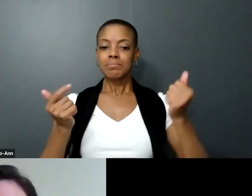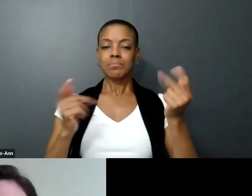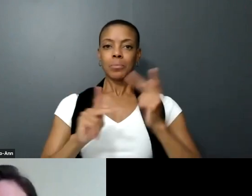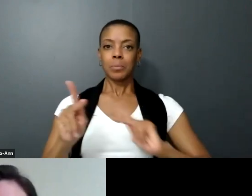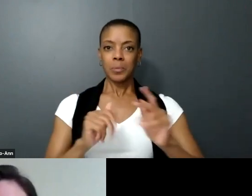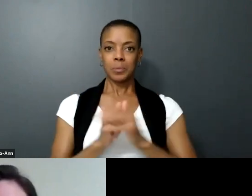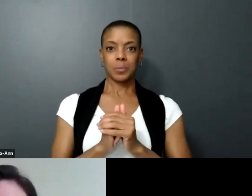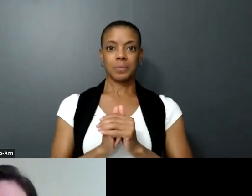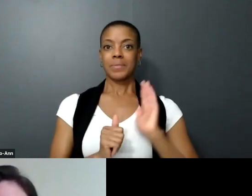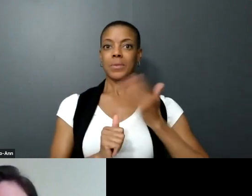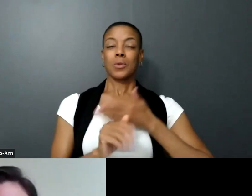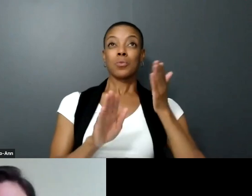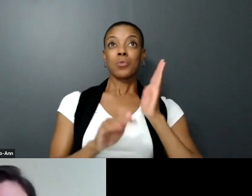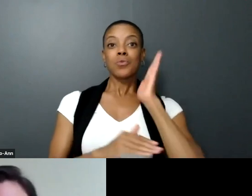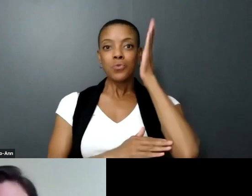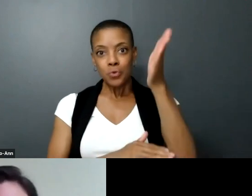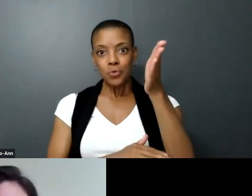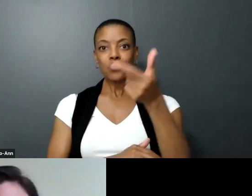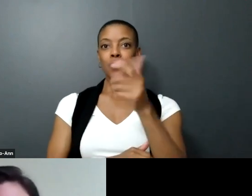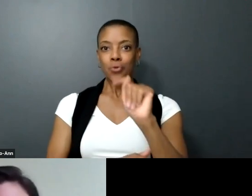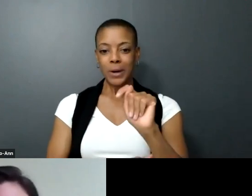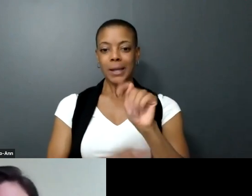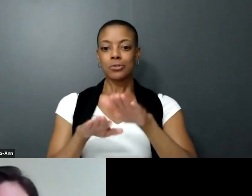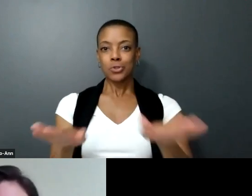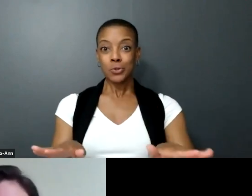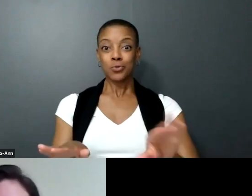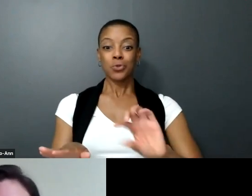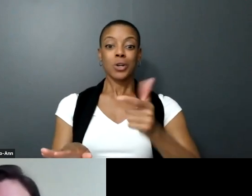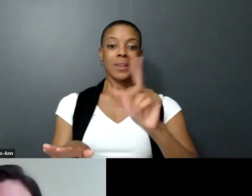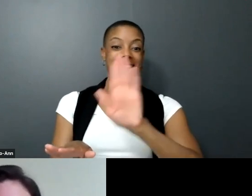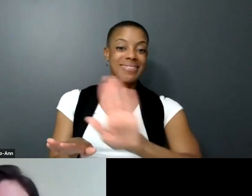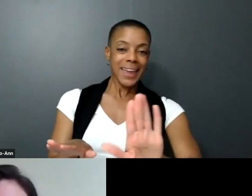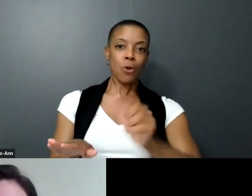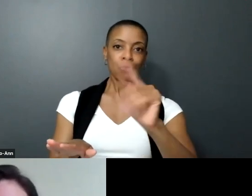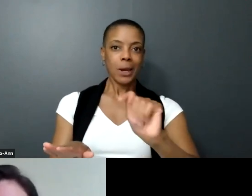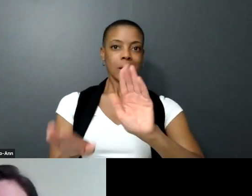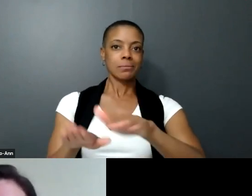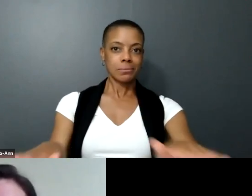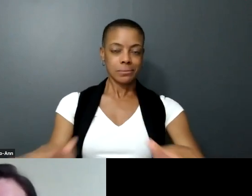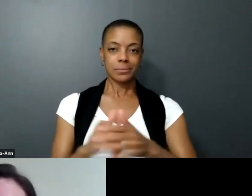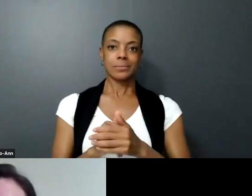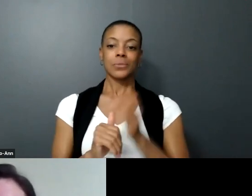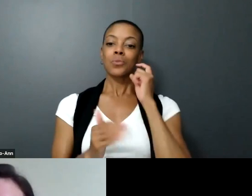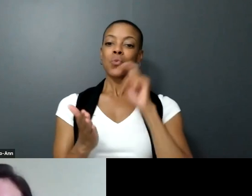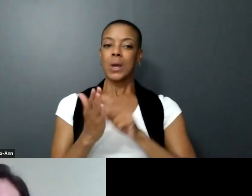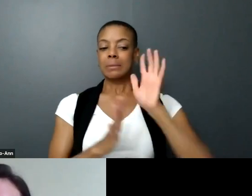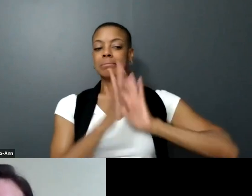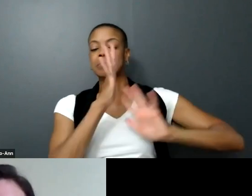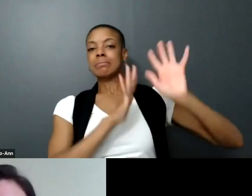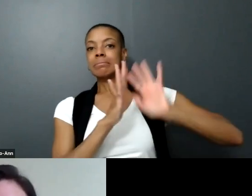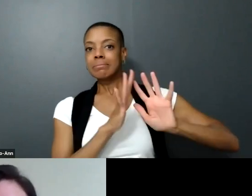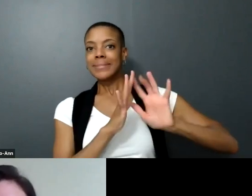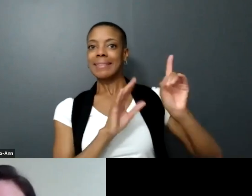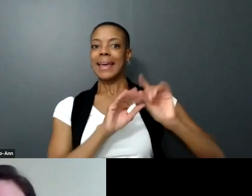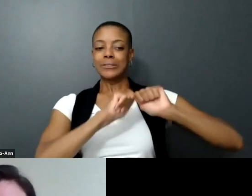future for the great-grandchildren of our great-grandchildren. I want to recognize our ancestors who shaped and made our